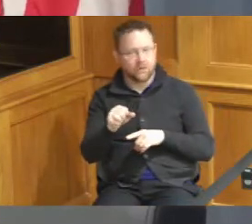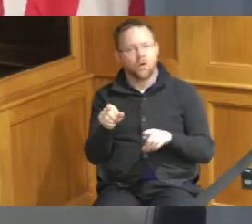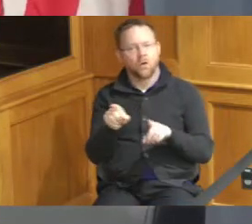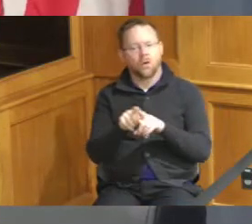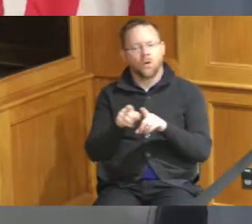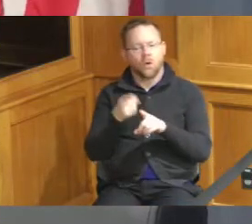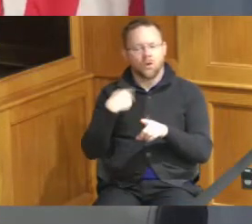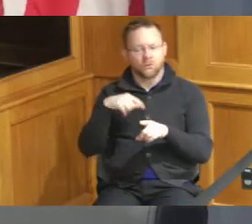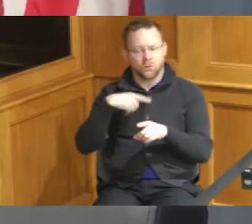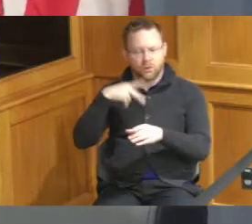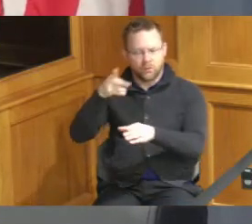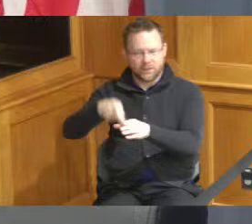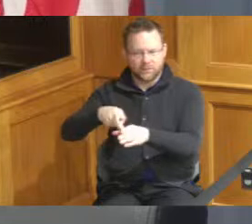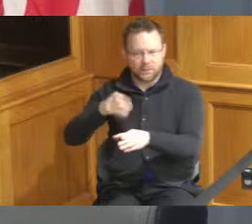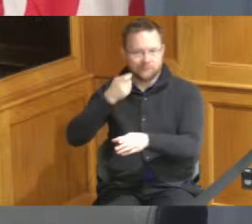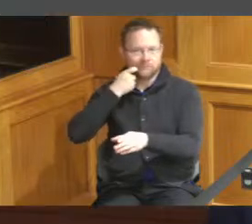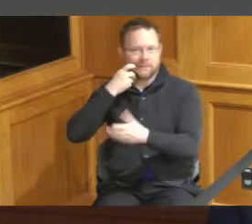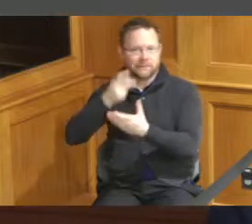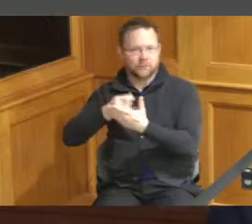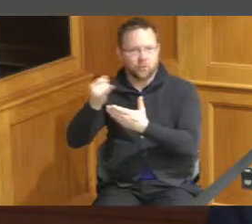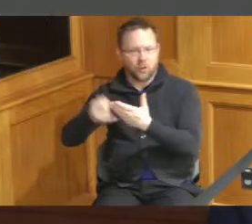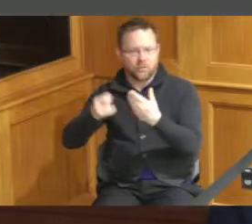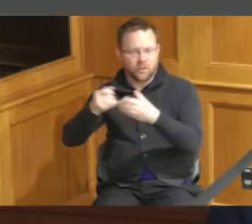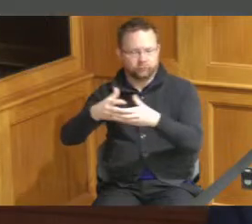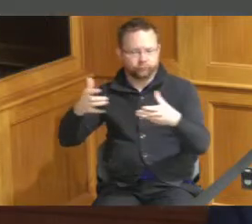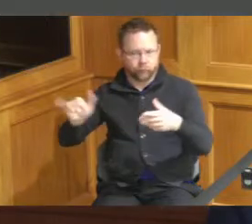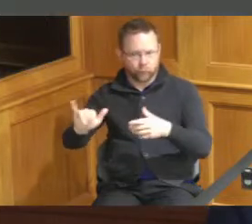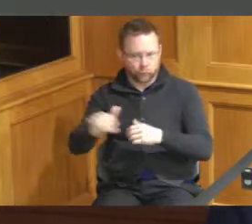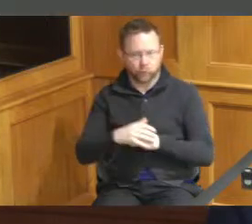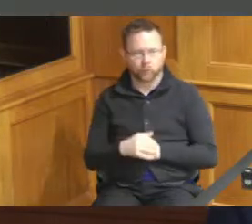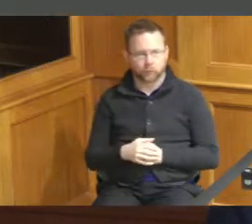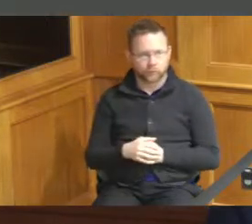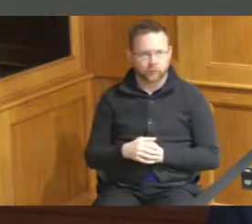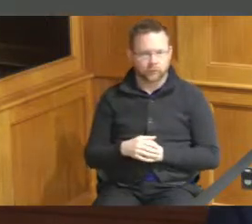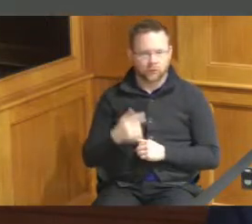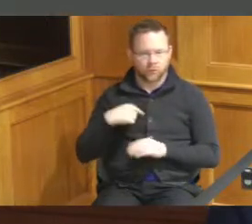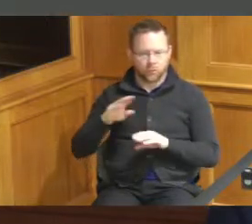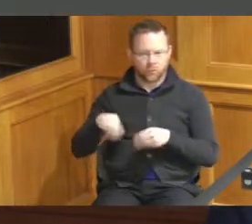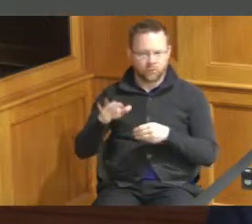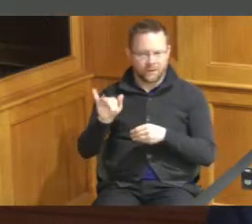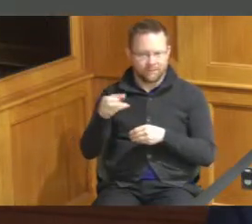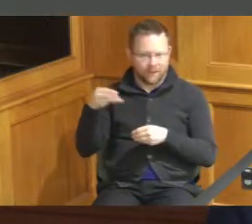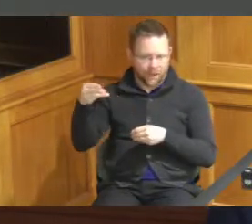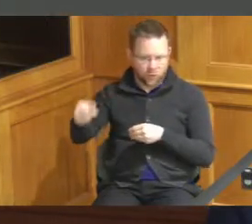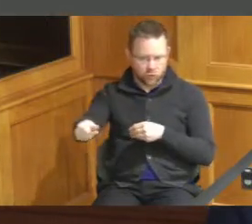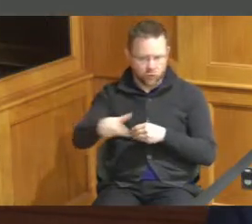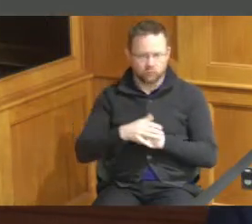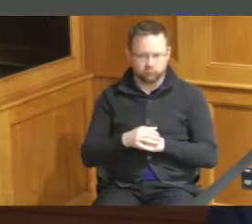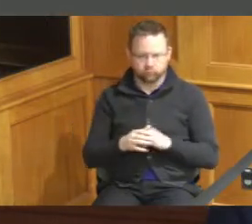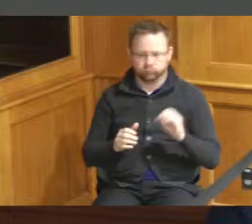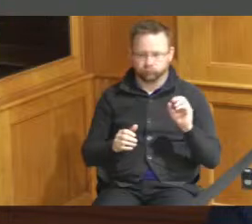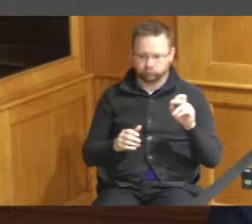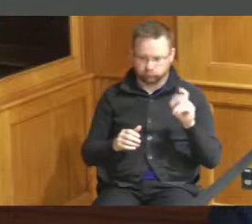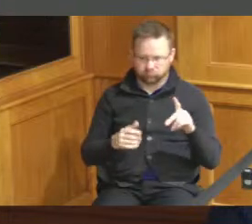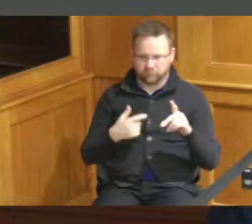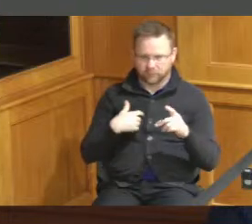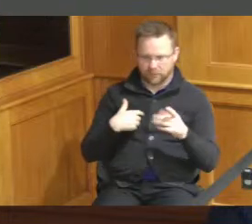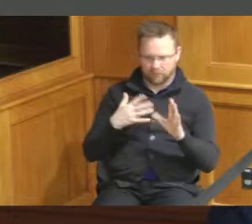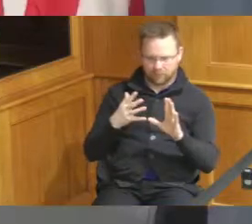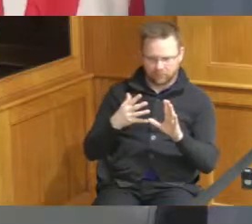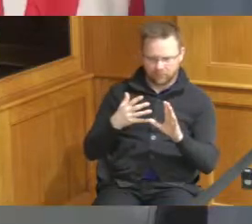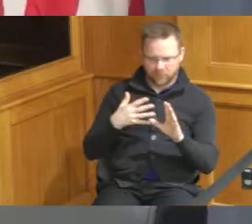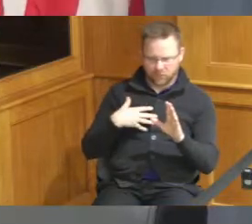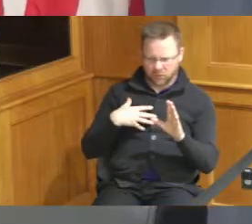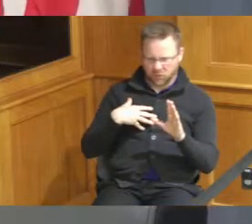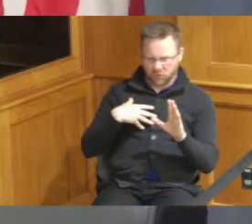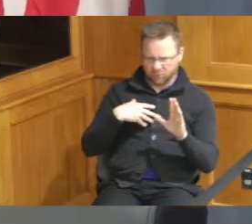were a participant in their recent project as well. In providing a cash contribution to that. So, yes. Okay. I just want to know, you put on the